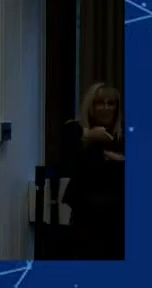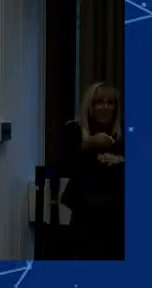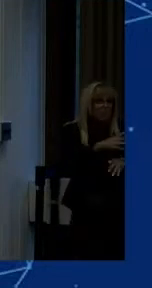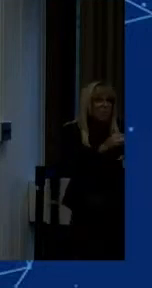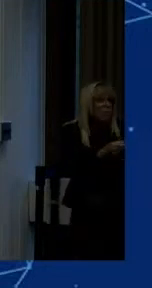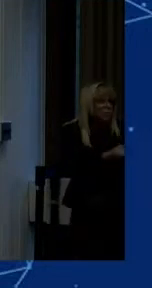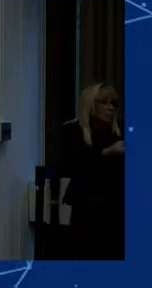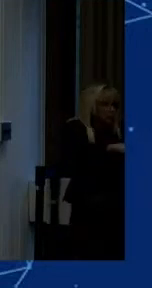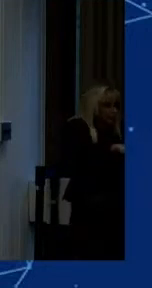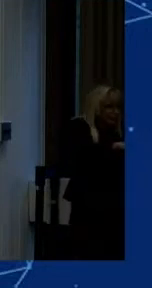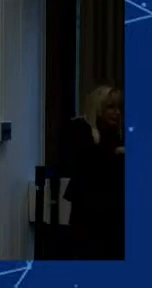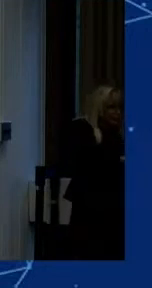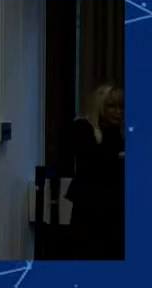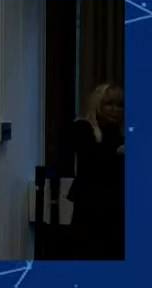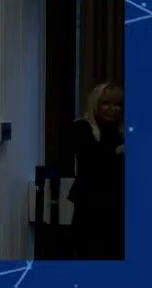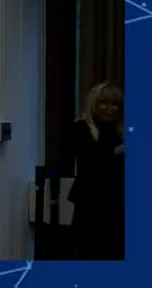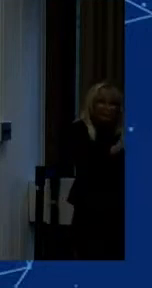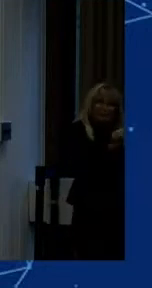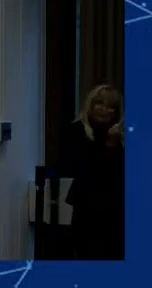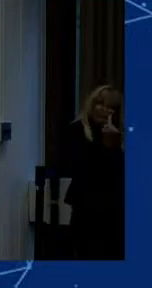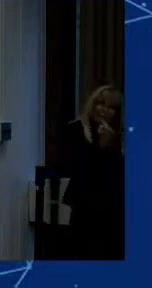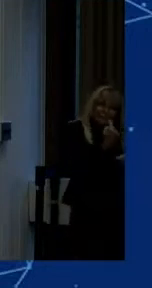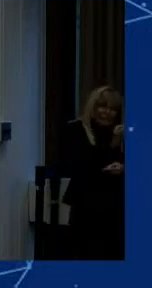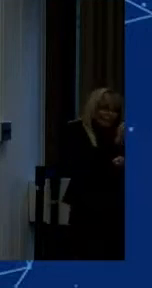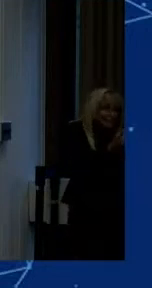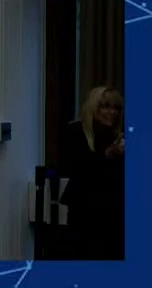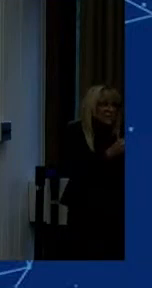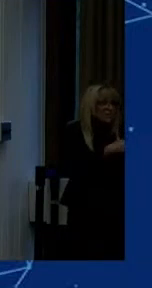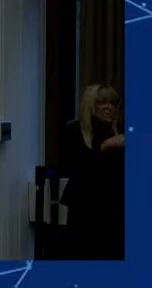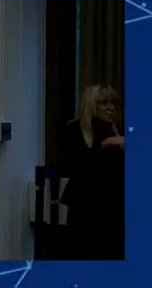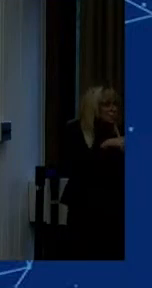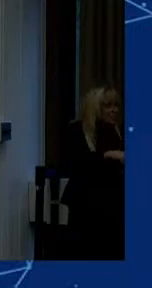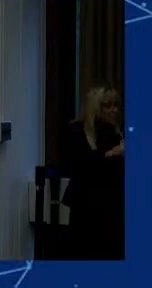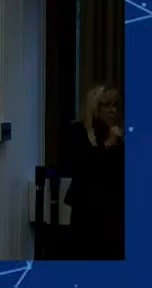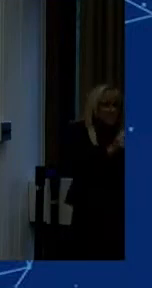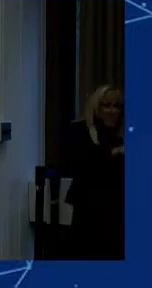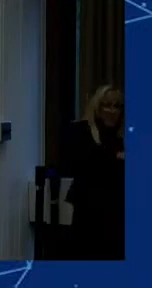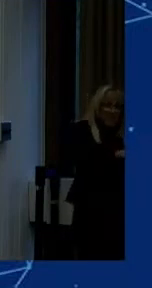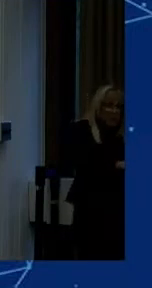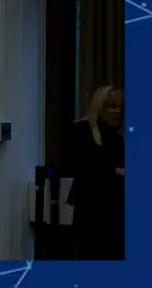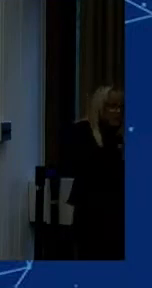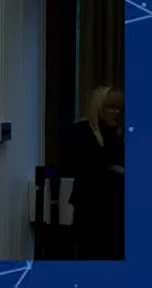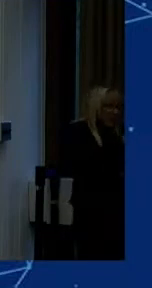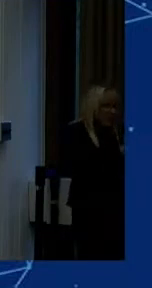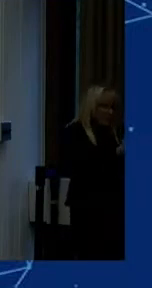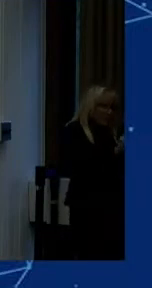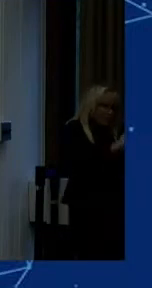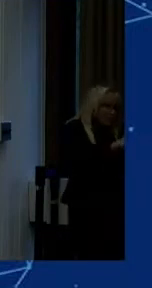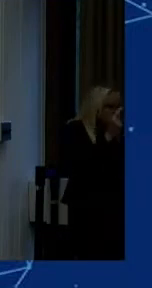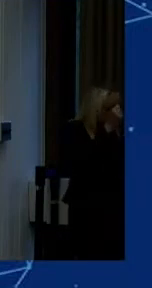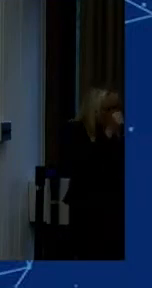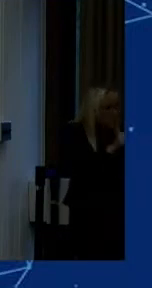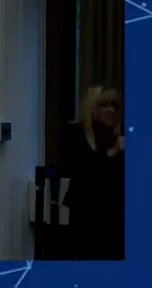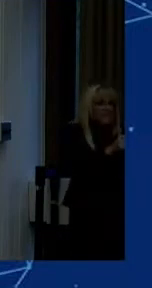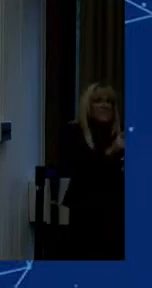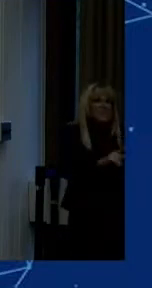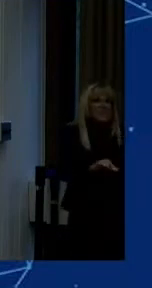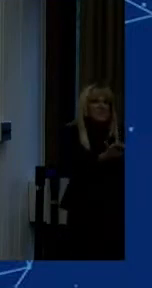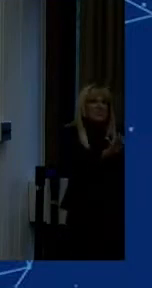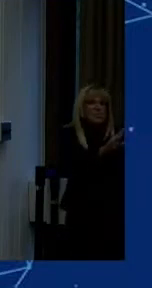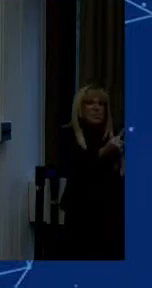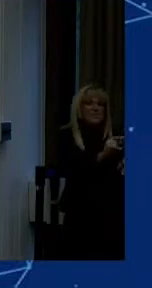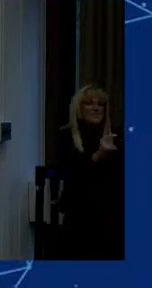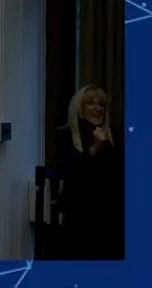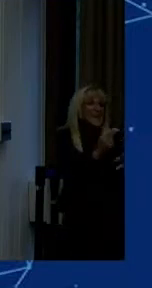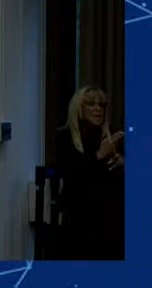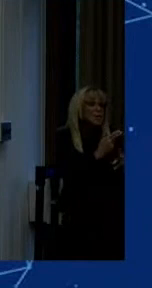when you sign up for an account that lets you know that it's in the research phase, it's not fully developed, to really stress the importance of not